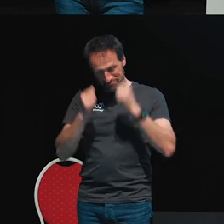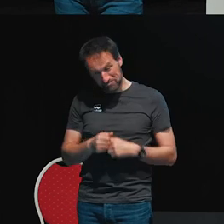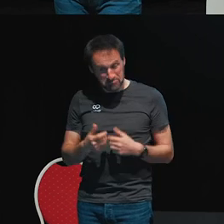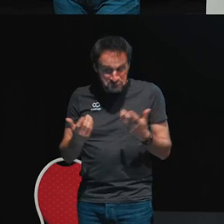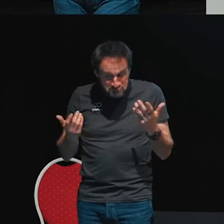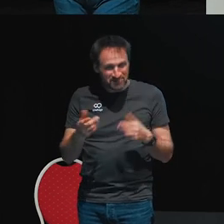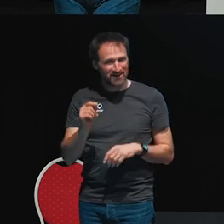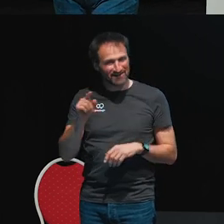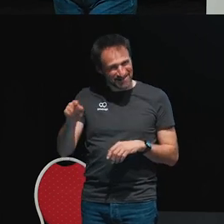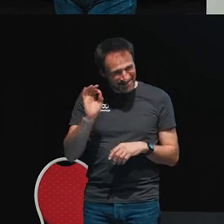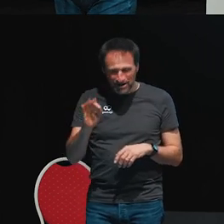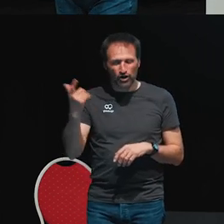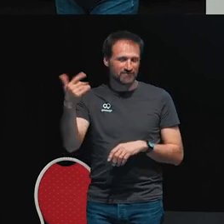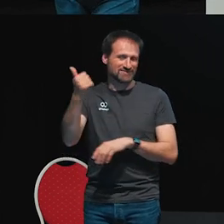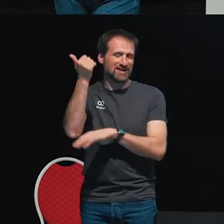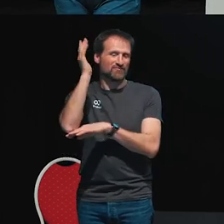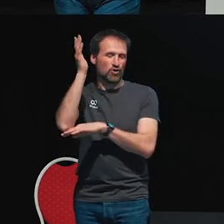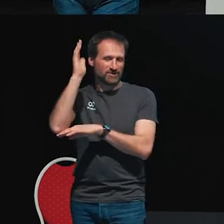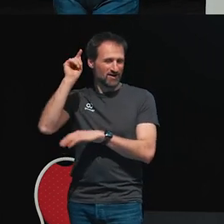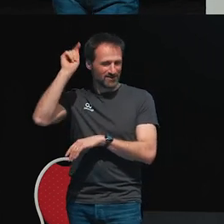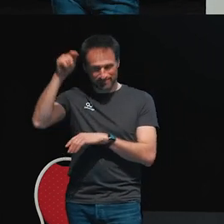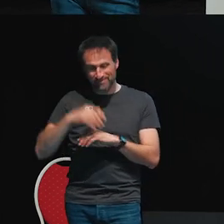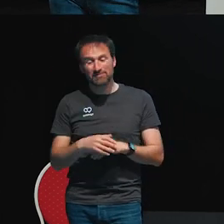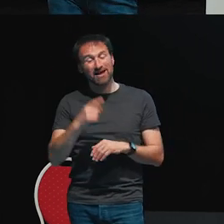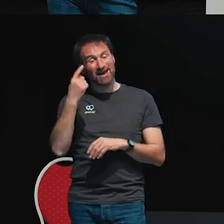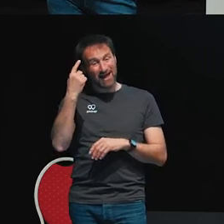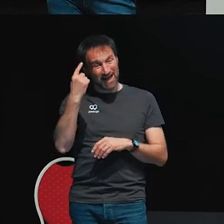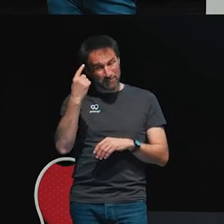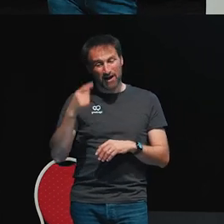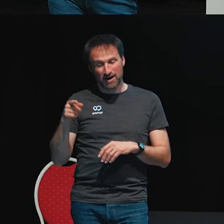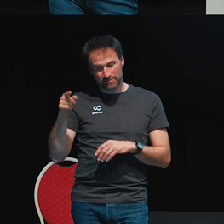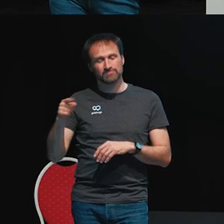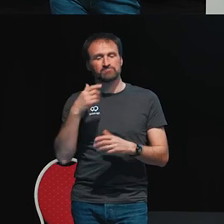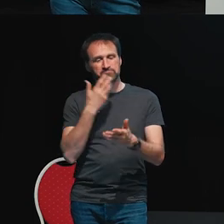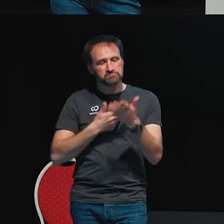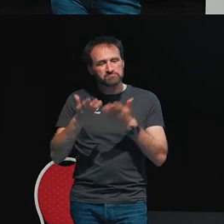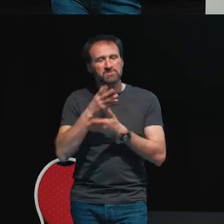sentiment was shared amongst other web developers. So one day,